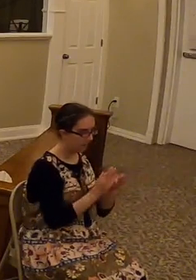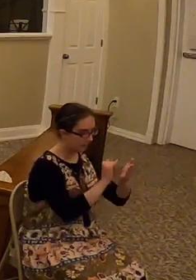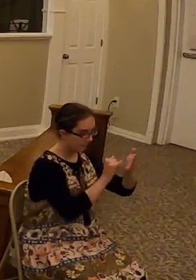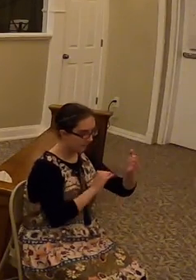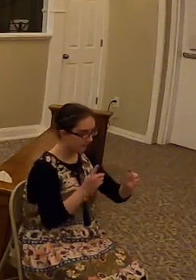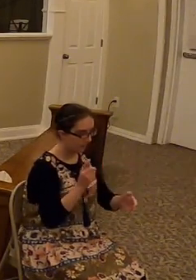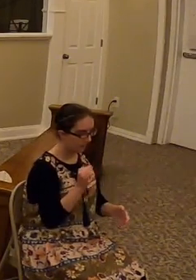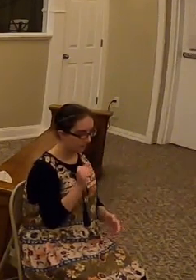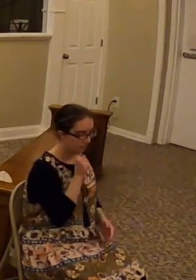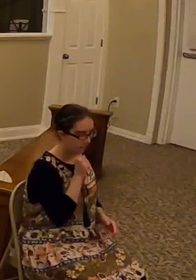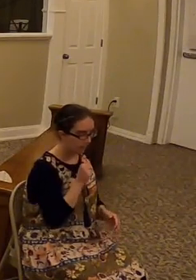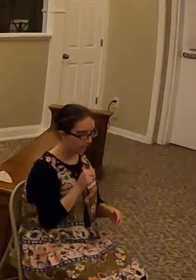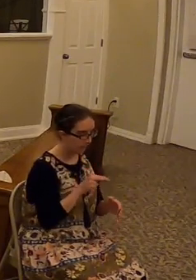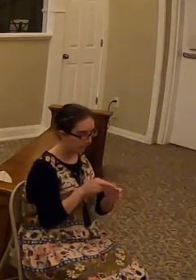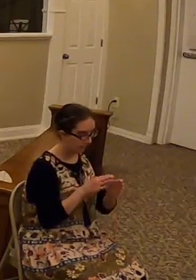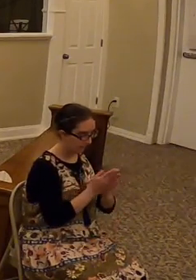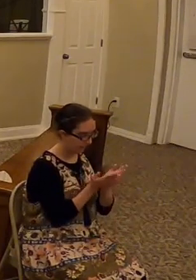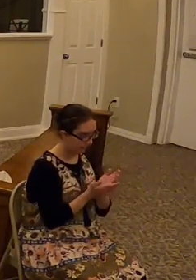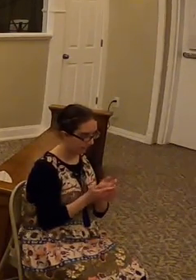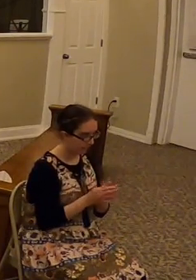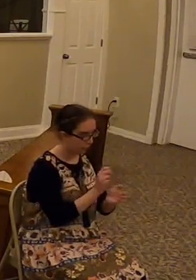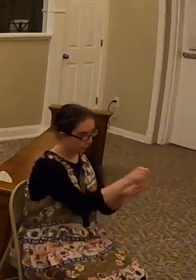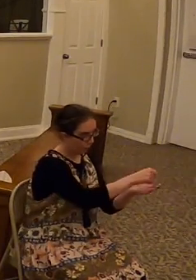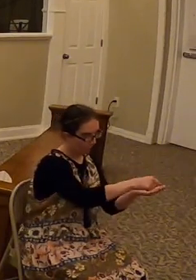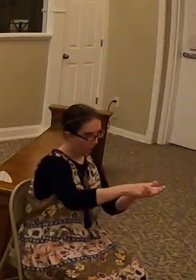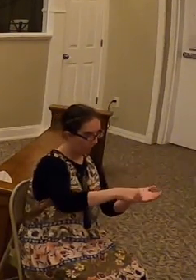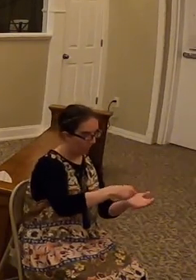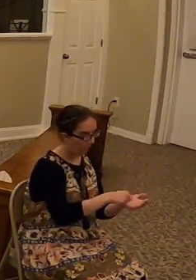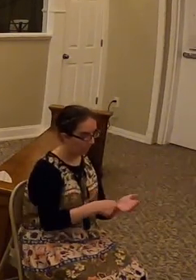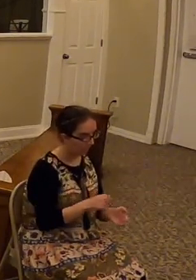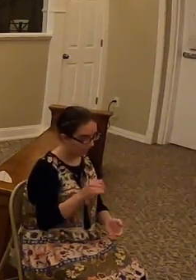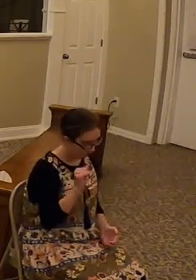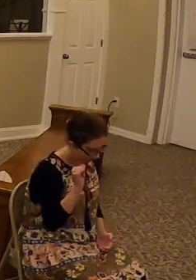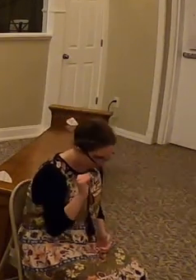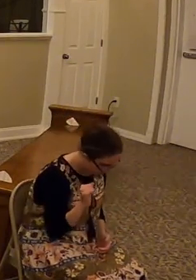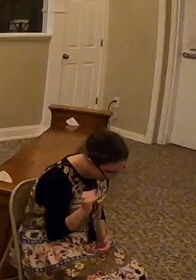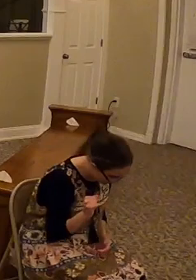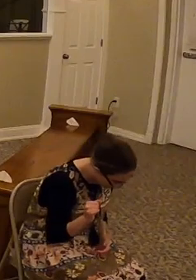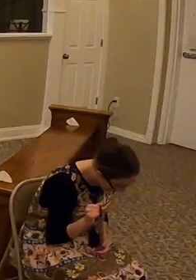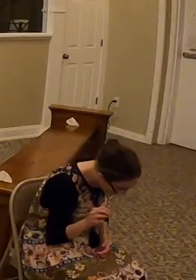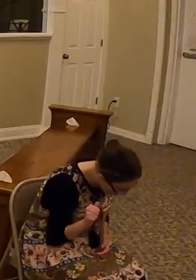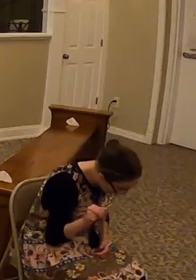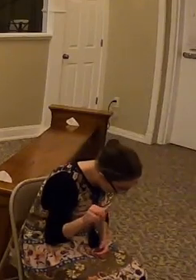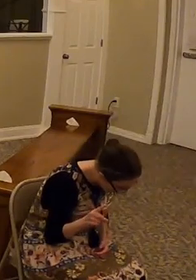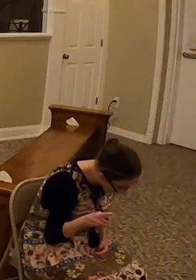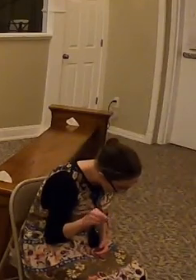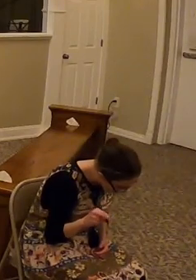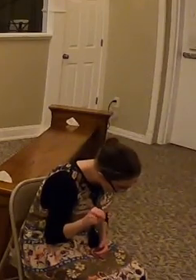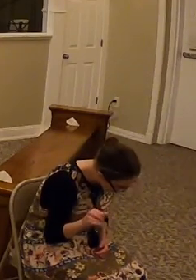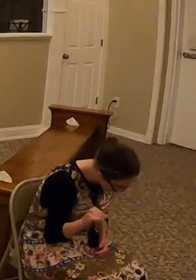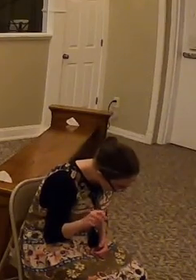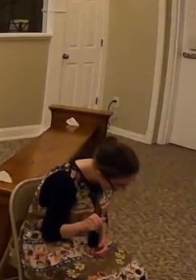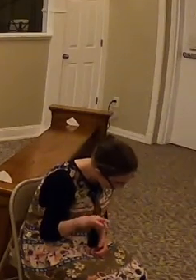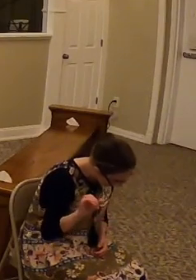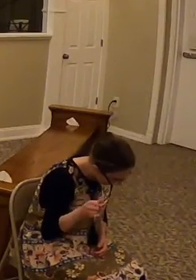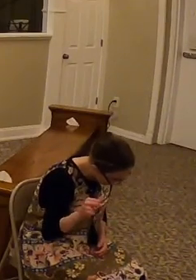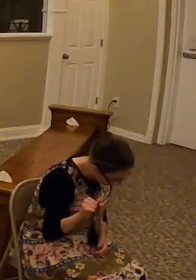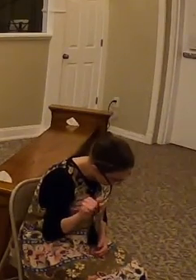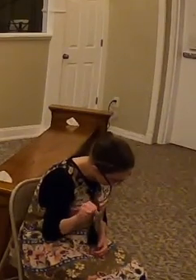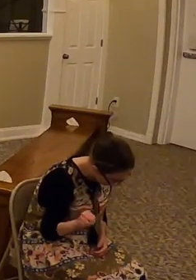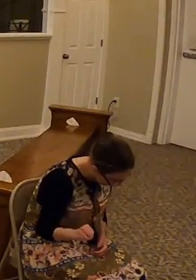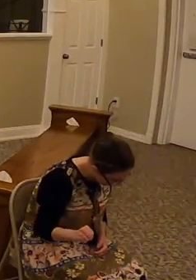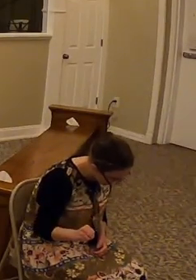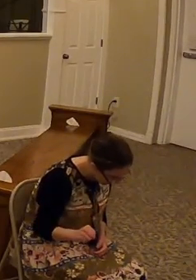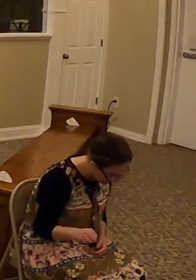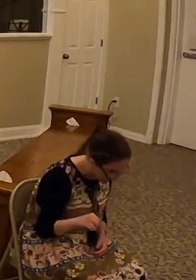list. I didn't look up all these scriptures for you. I just wrote them down. Adronicus, Romans 7, 16 and 7. Junius,